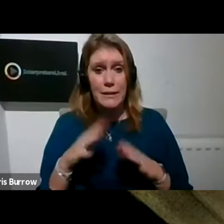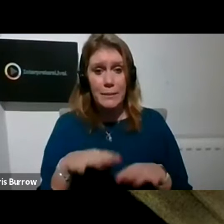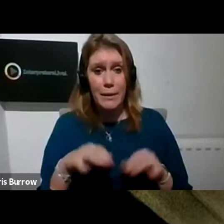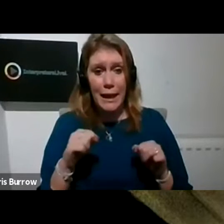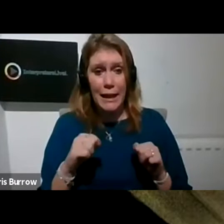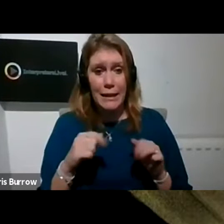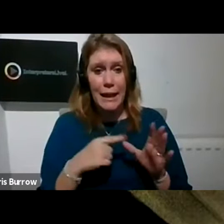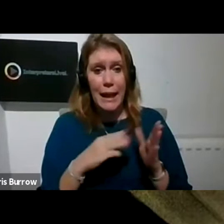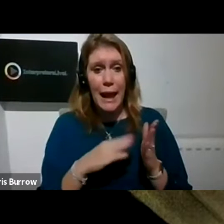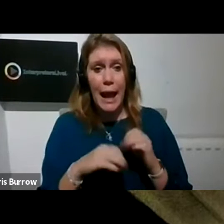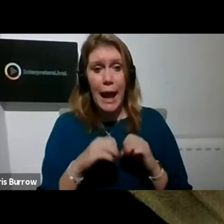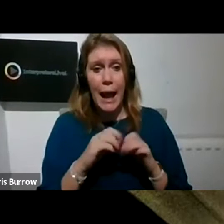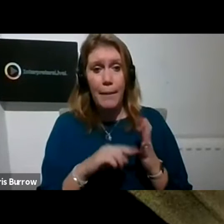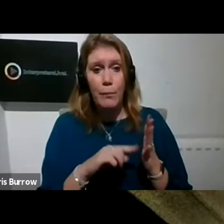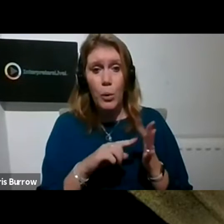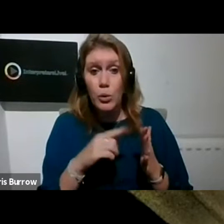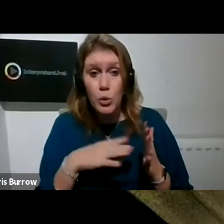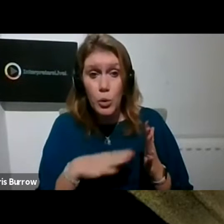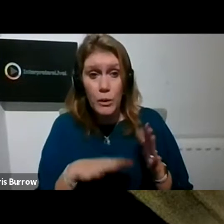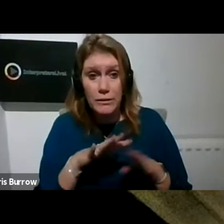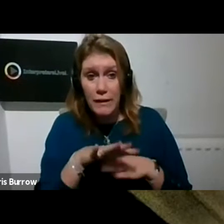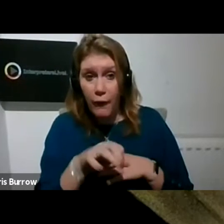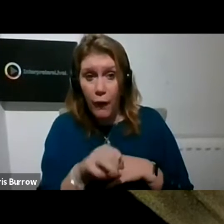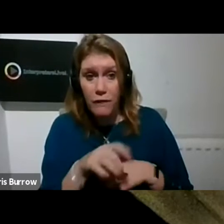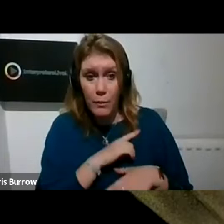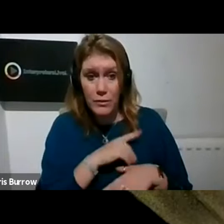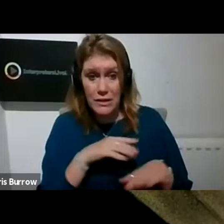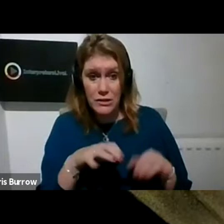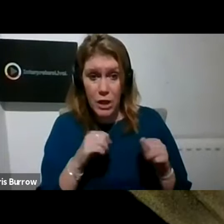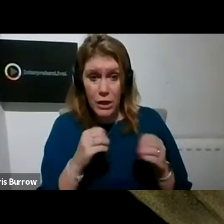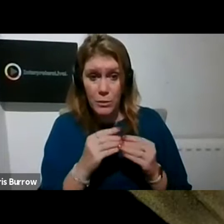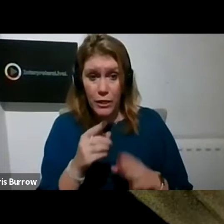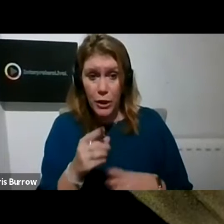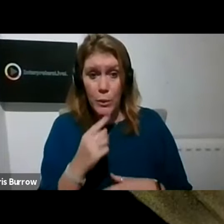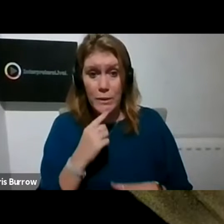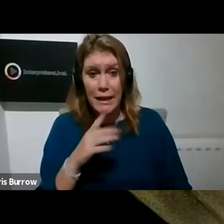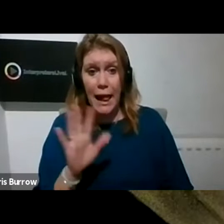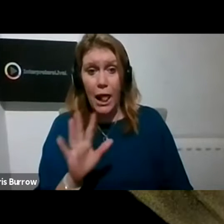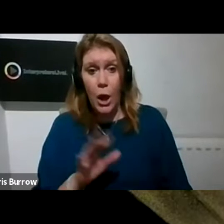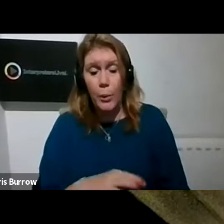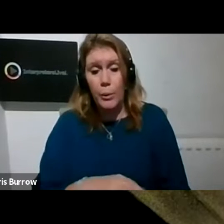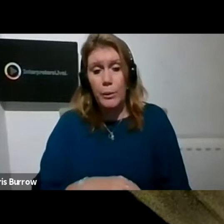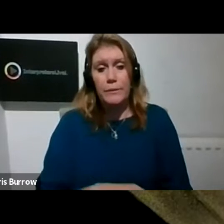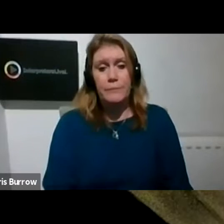Because it kind of starts with you. Yeah, sure. Hello.